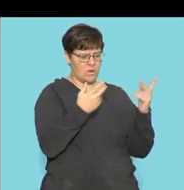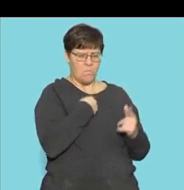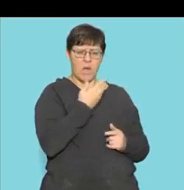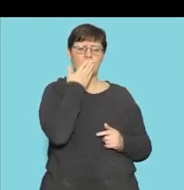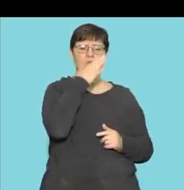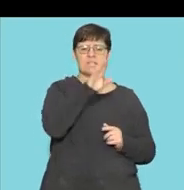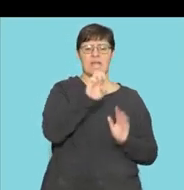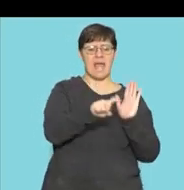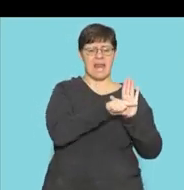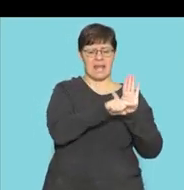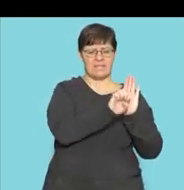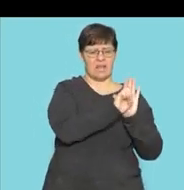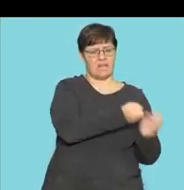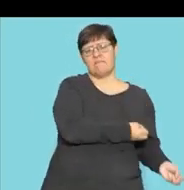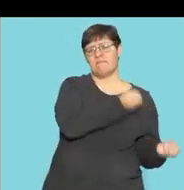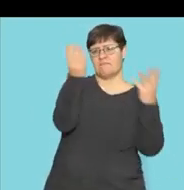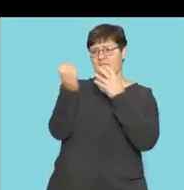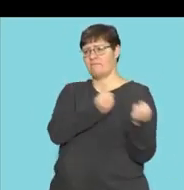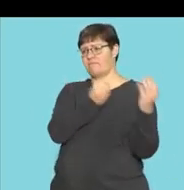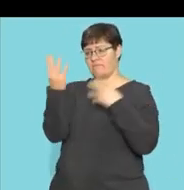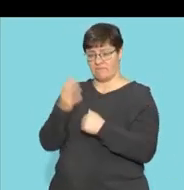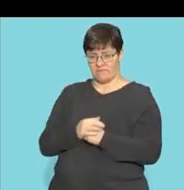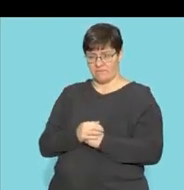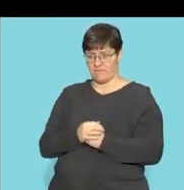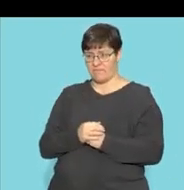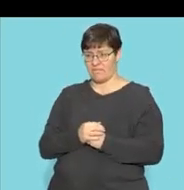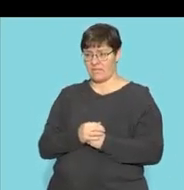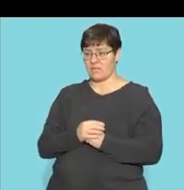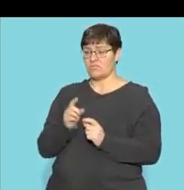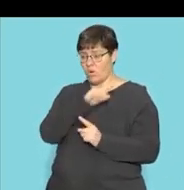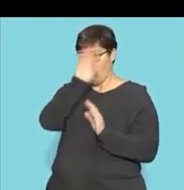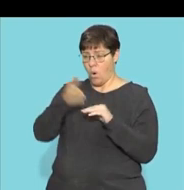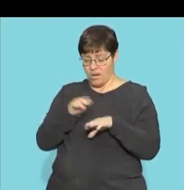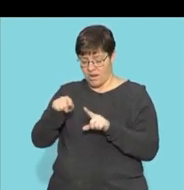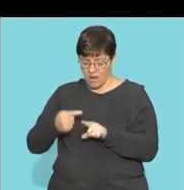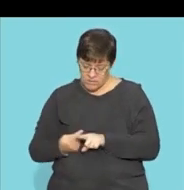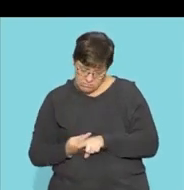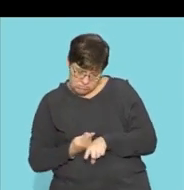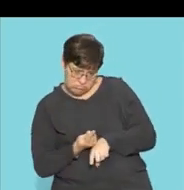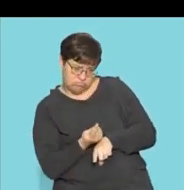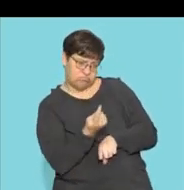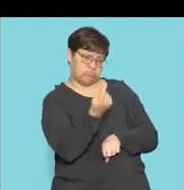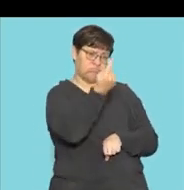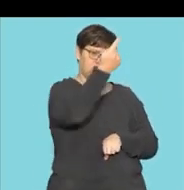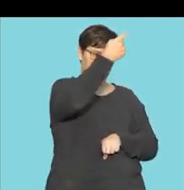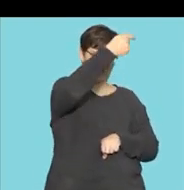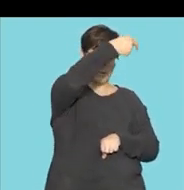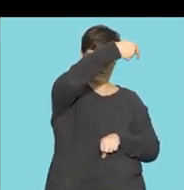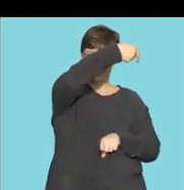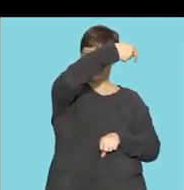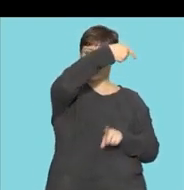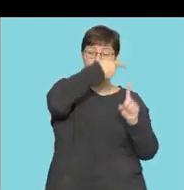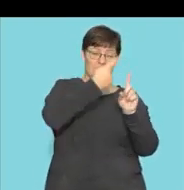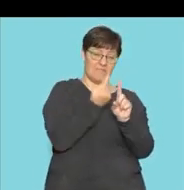those electrons. The electrons get donated onto the graphite conductor. So electrons get pushed through here.